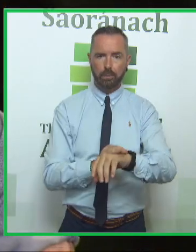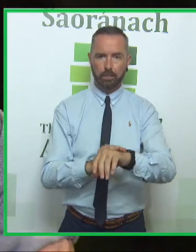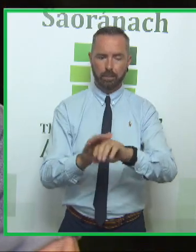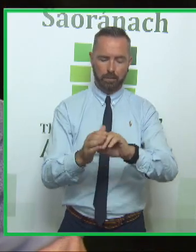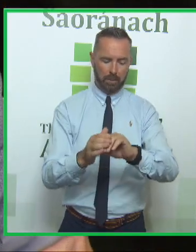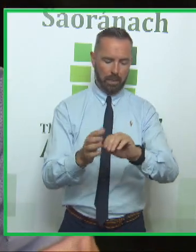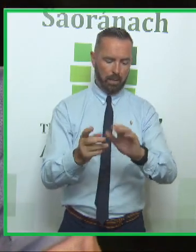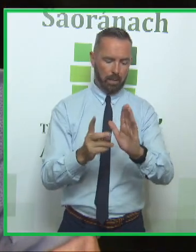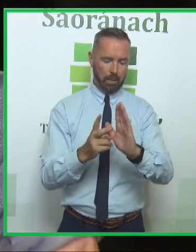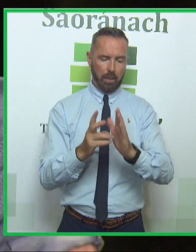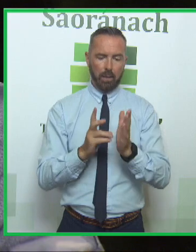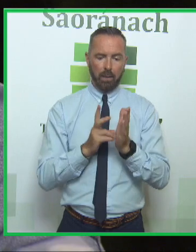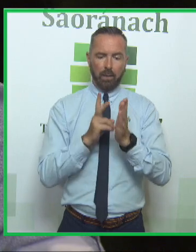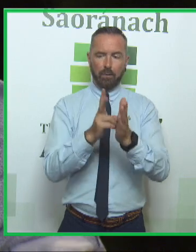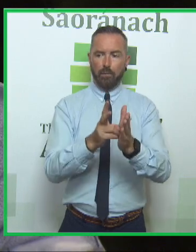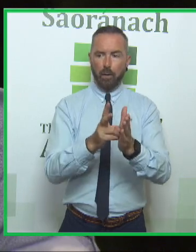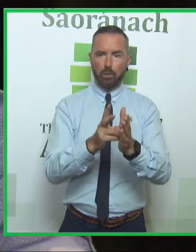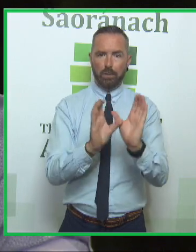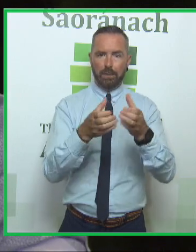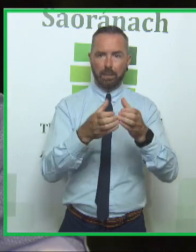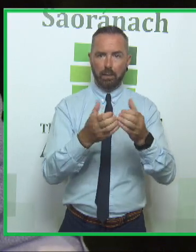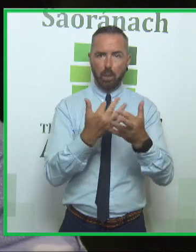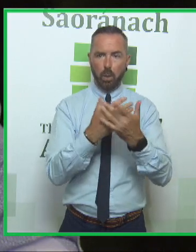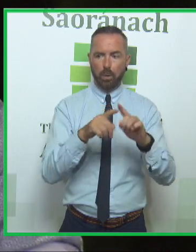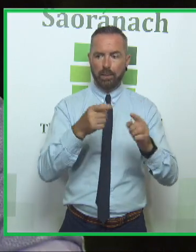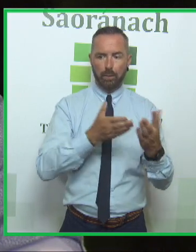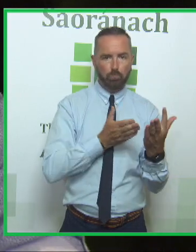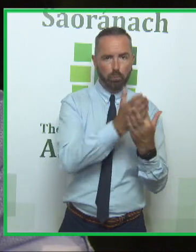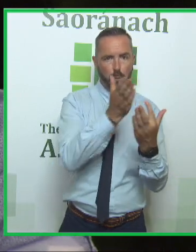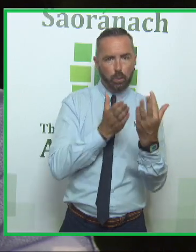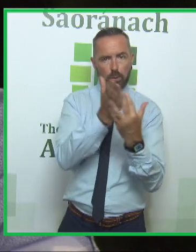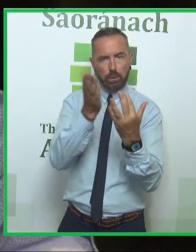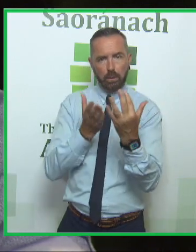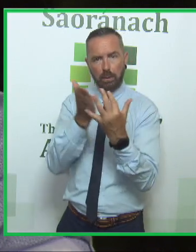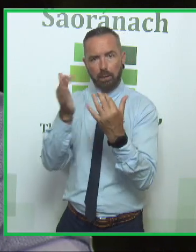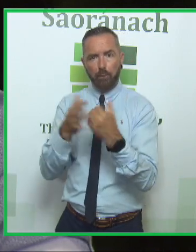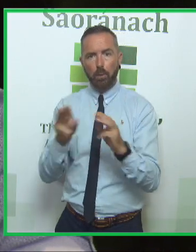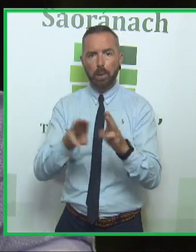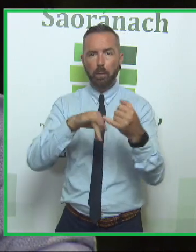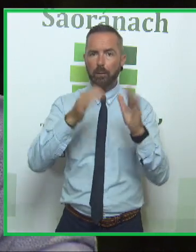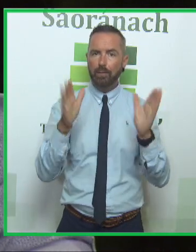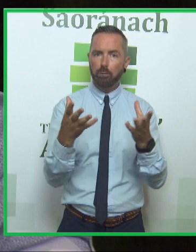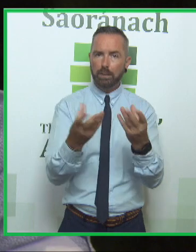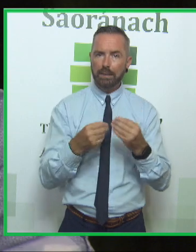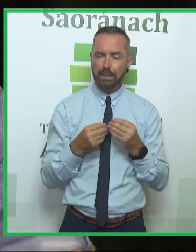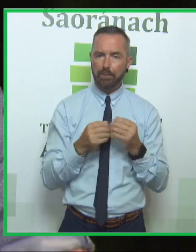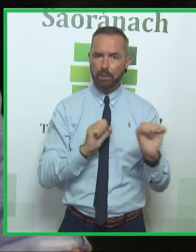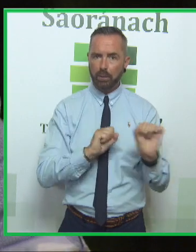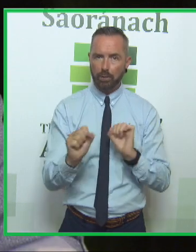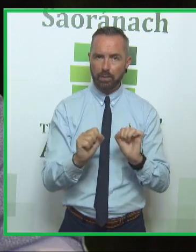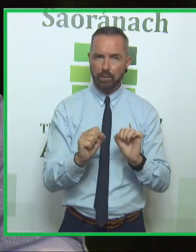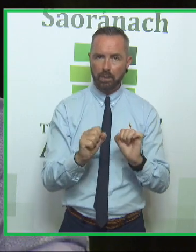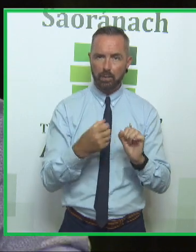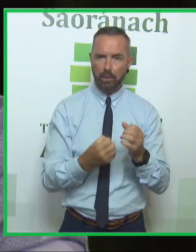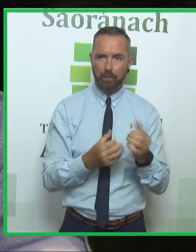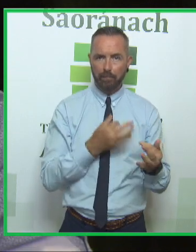voluntary sector offers a range of routes for people who have received services to bring their skills and their insight into the further